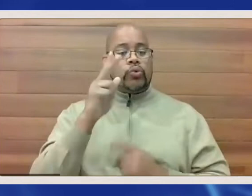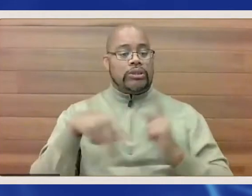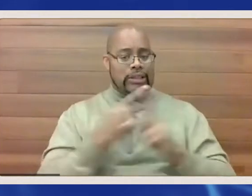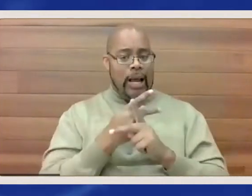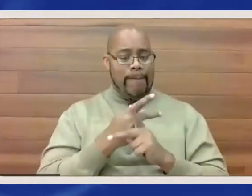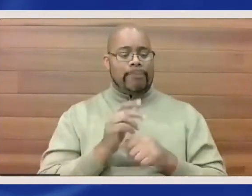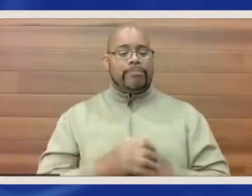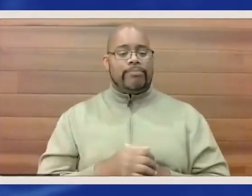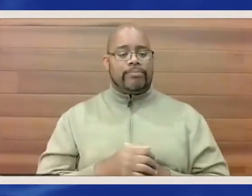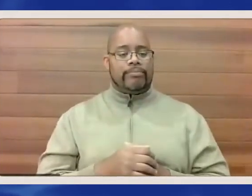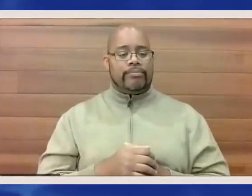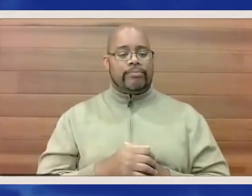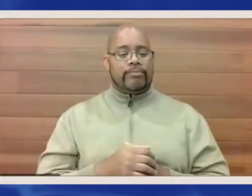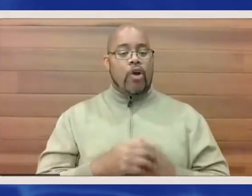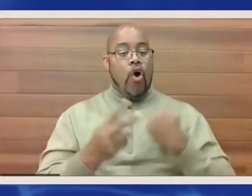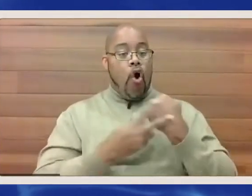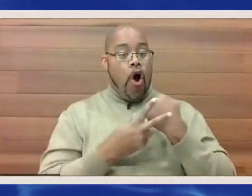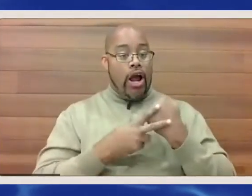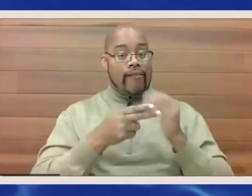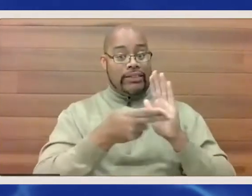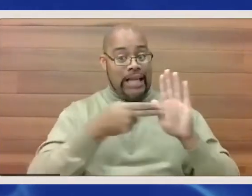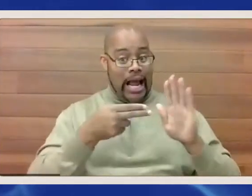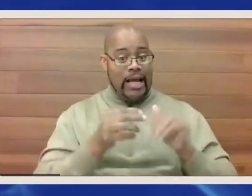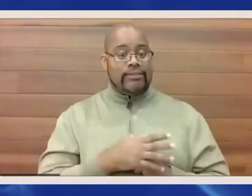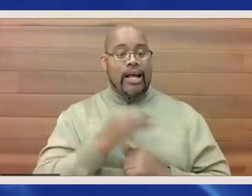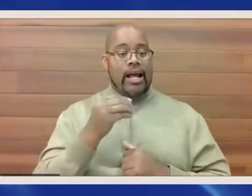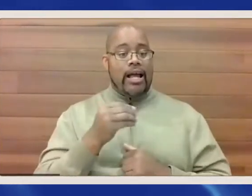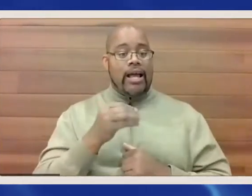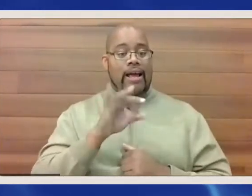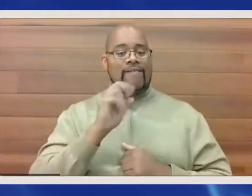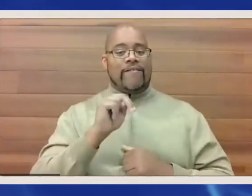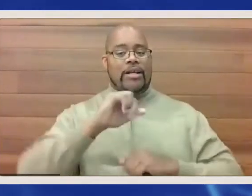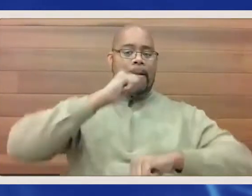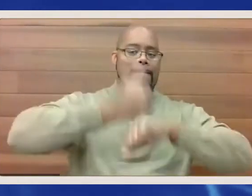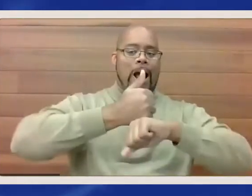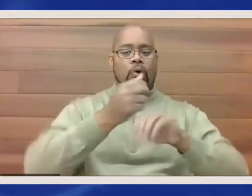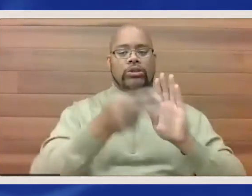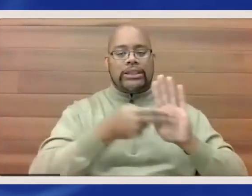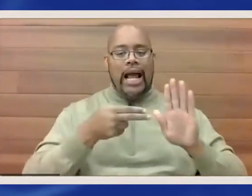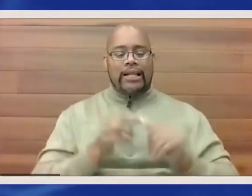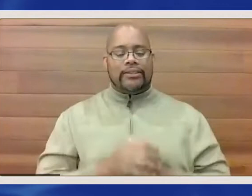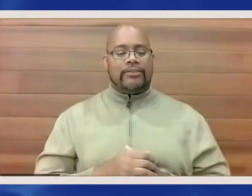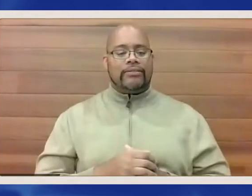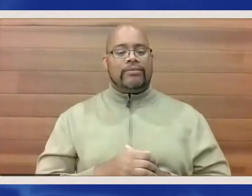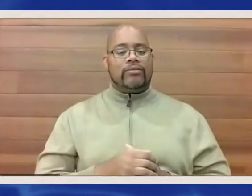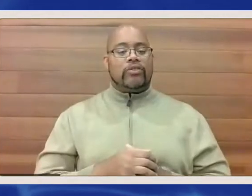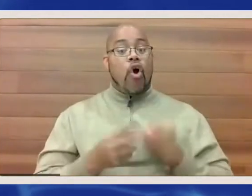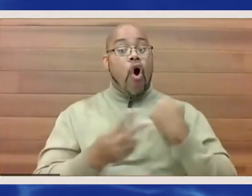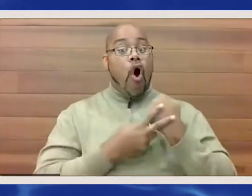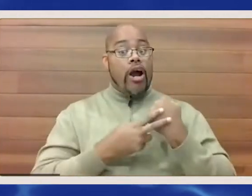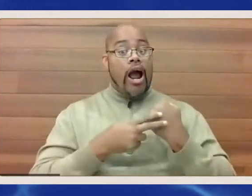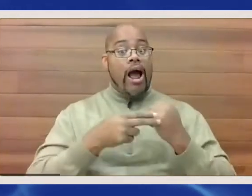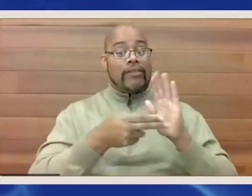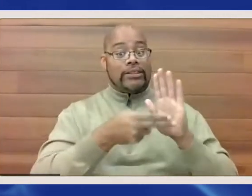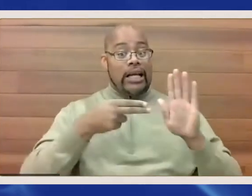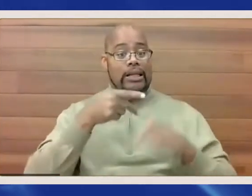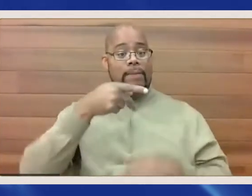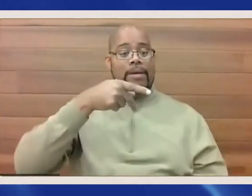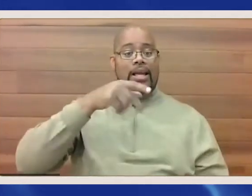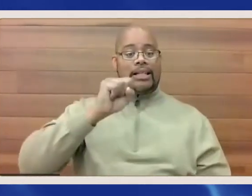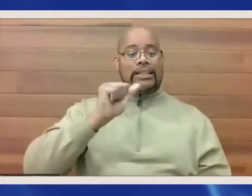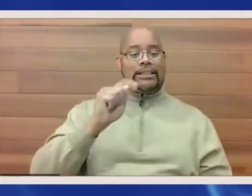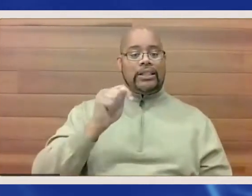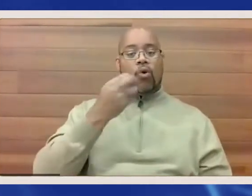types: archival tags and fin mount tags. So archival tags, which are PSAT